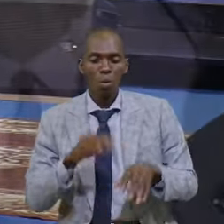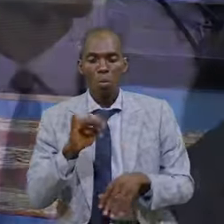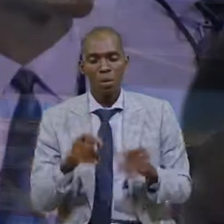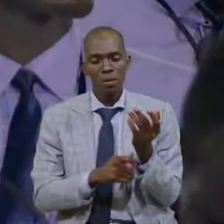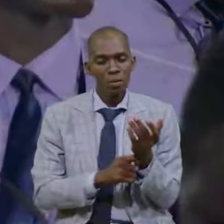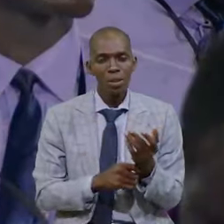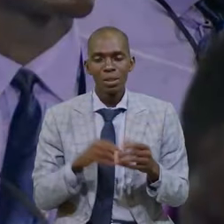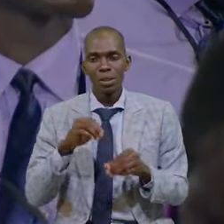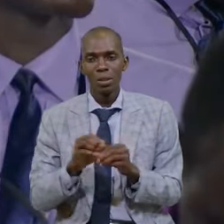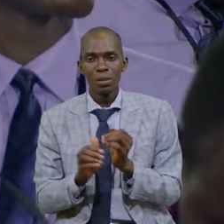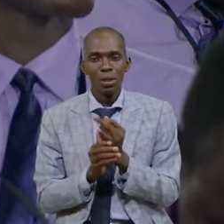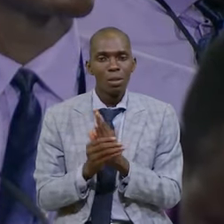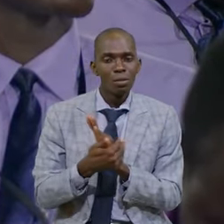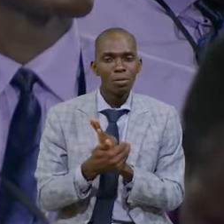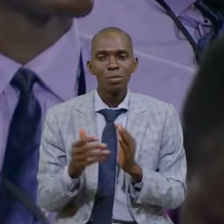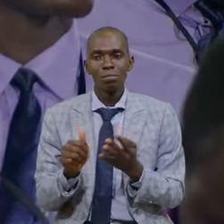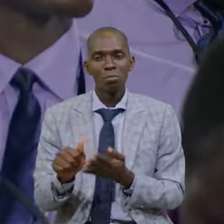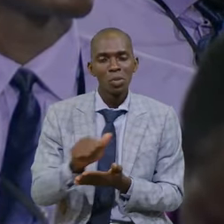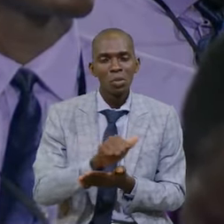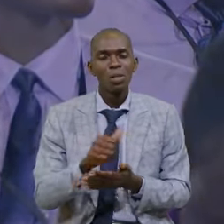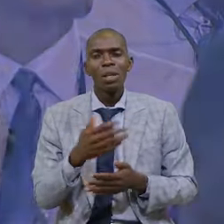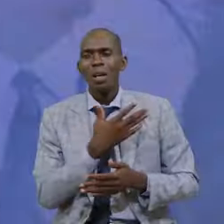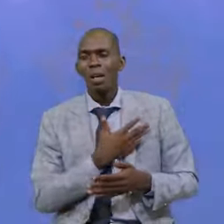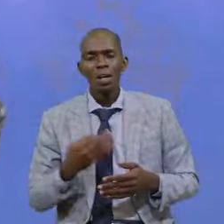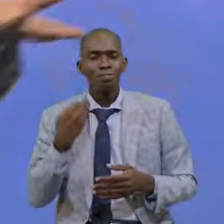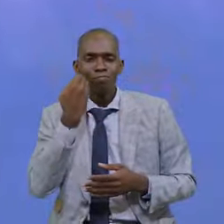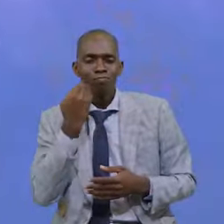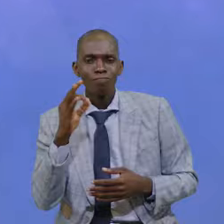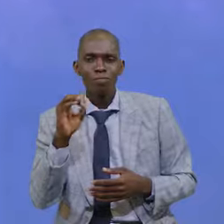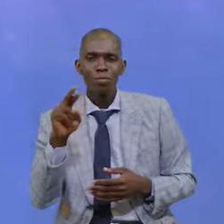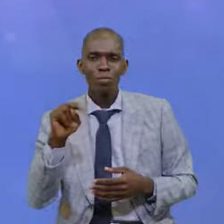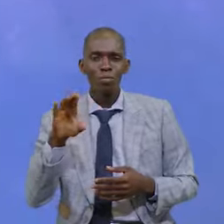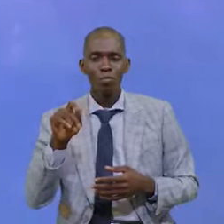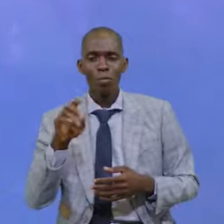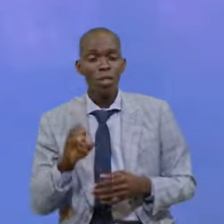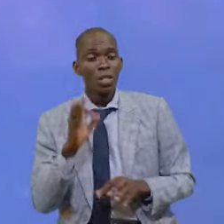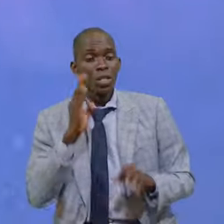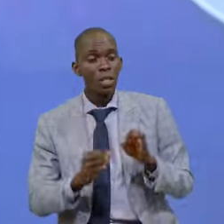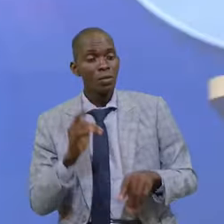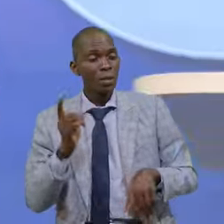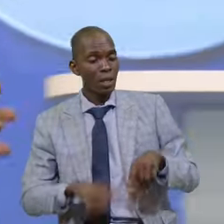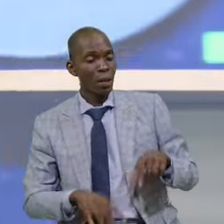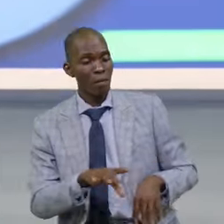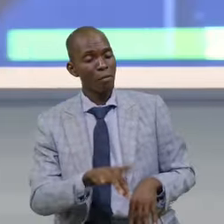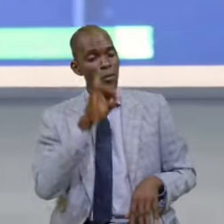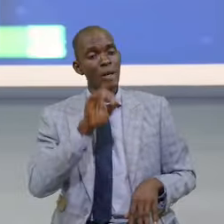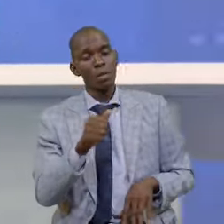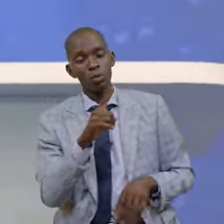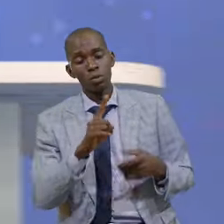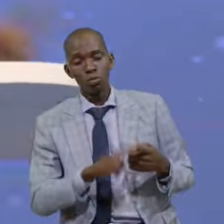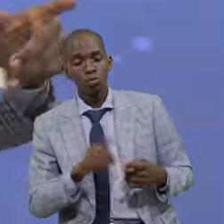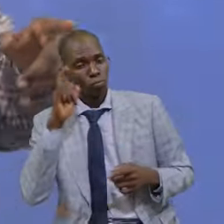and fornication, if you know, they don't find it, adultery will find them, fornication will find them, and they cannot say